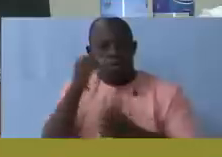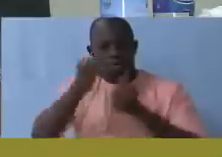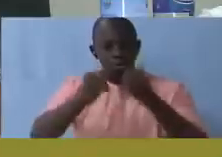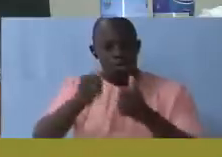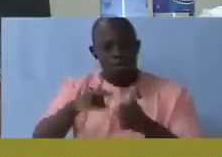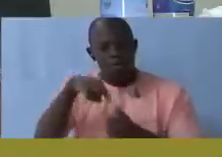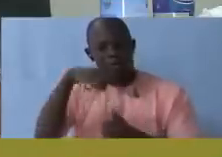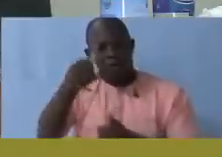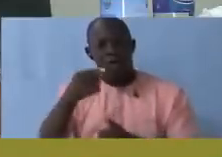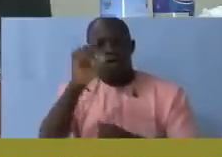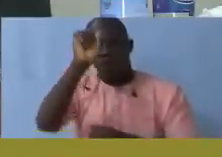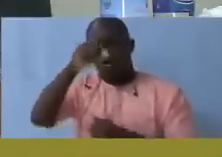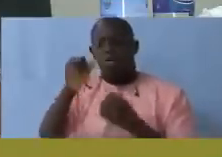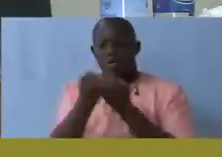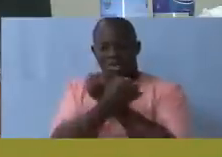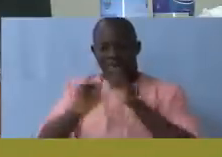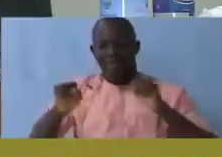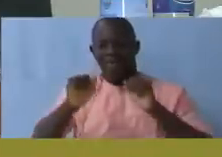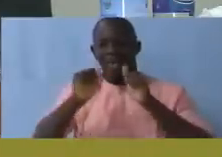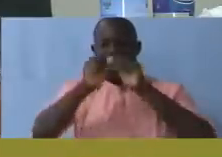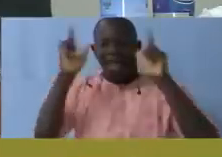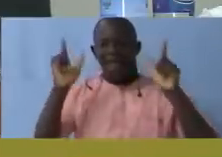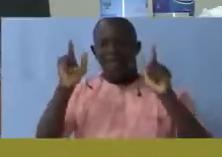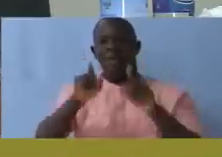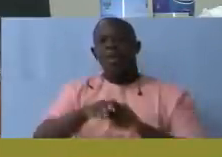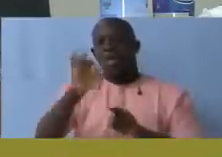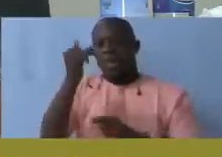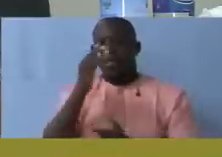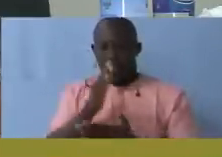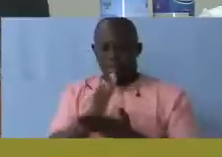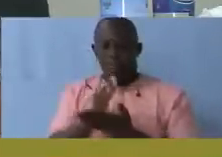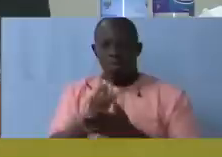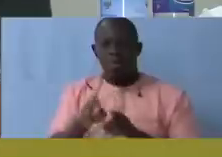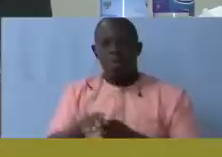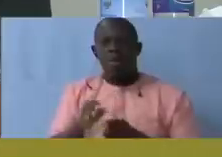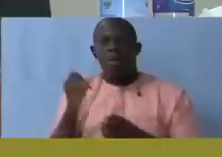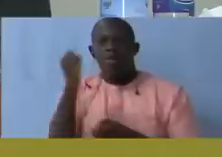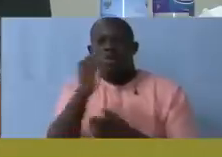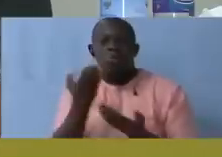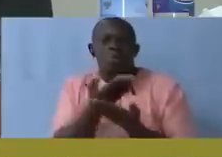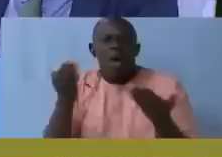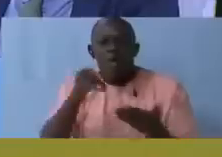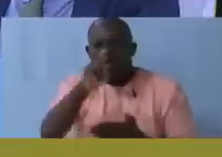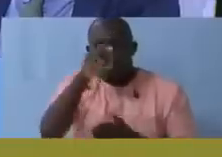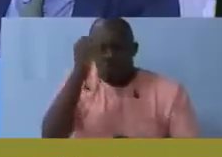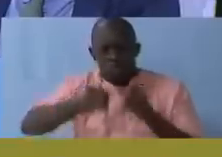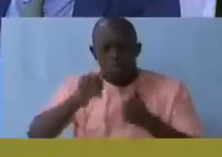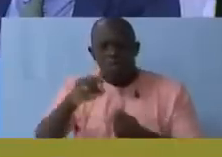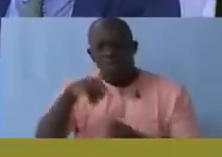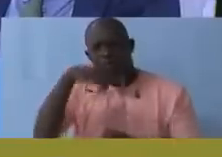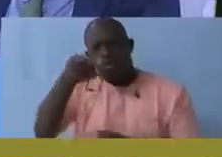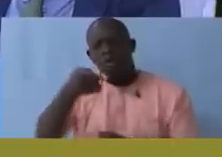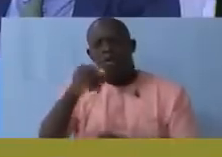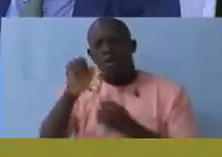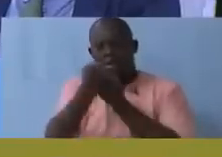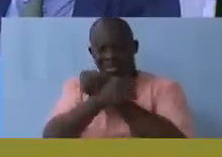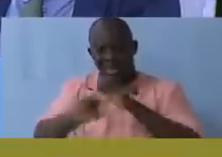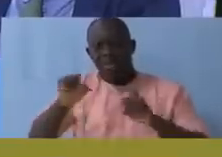life. Absolutely. Because why were you running for your life?